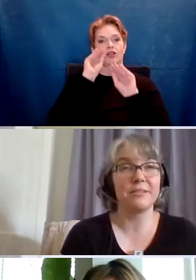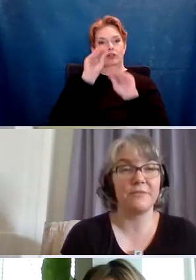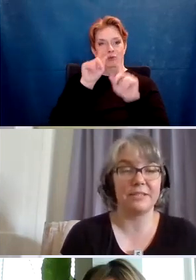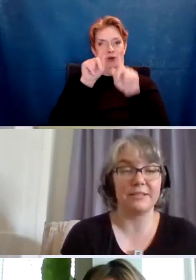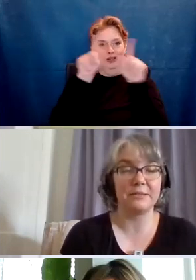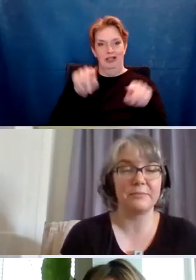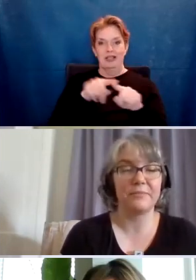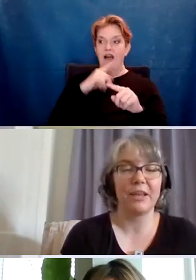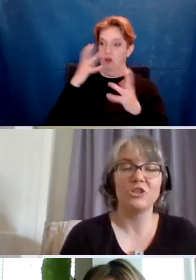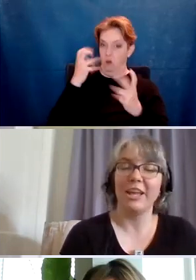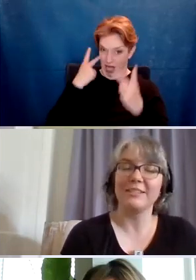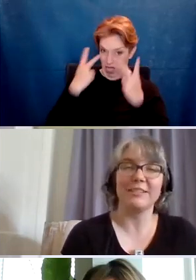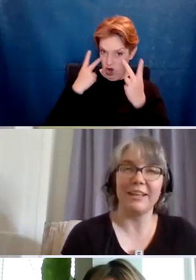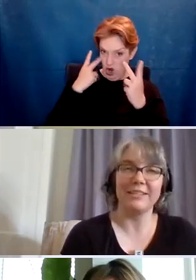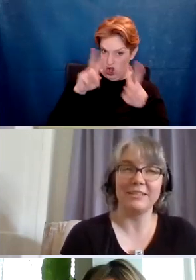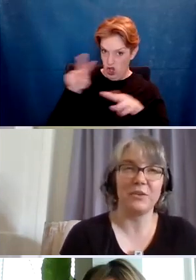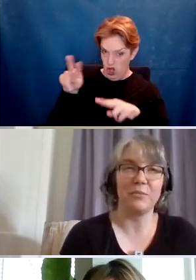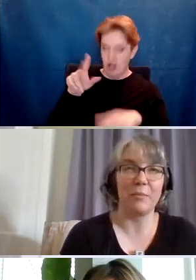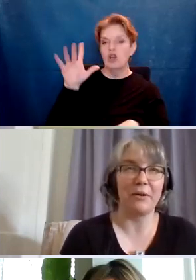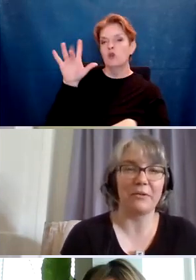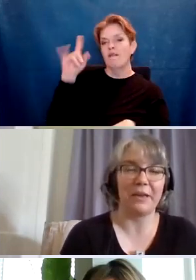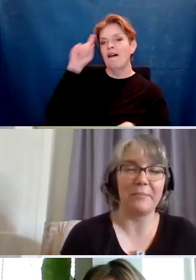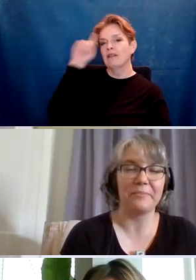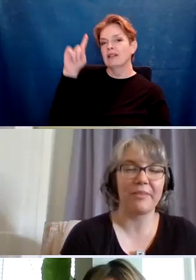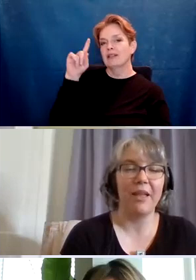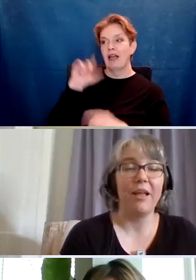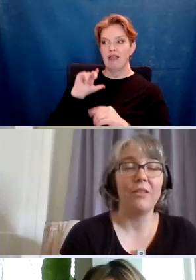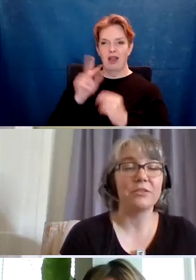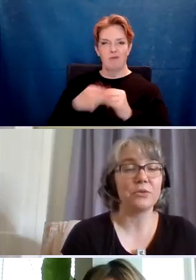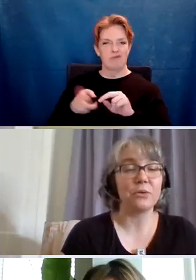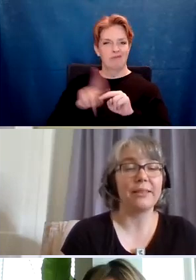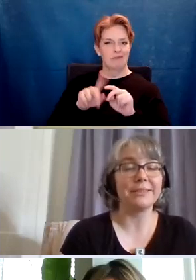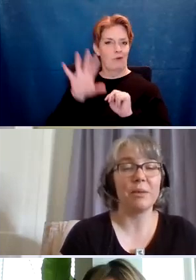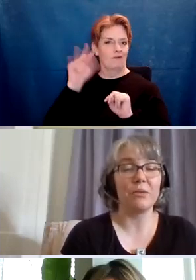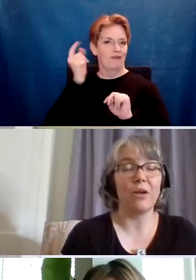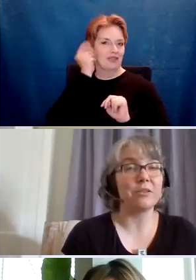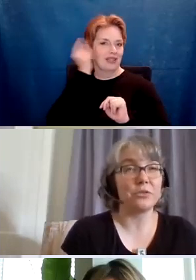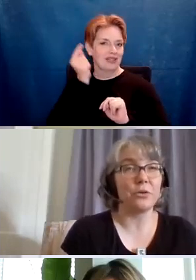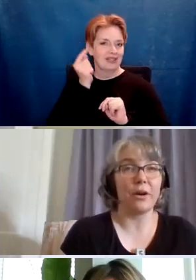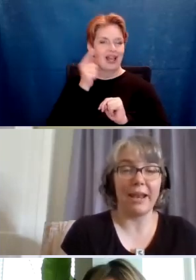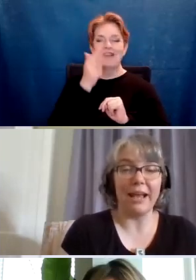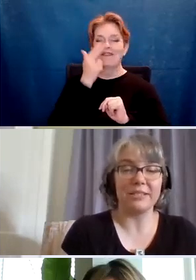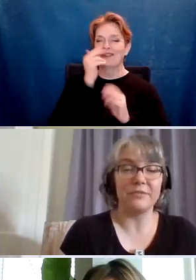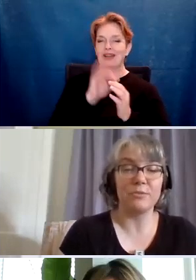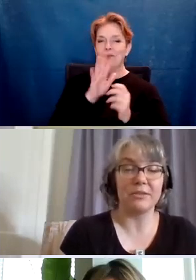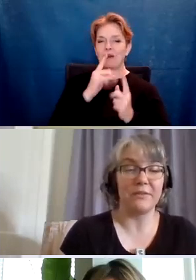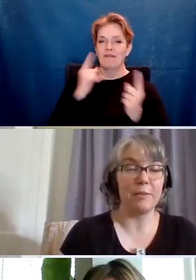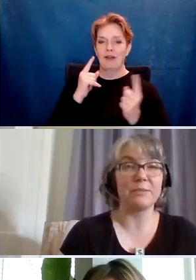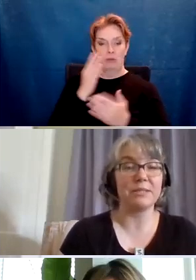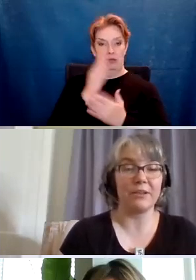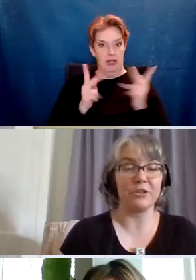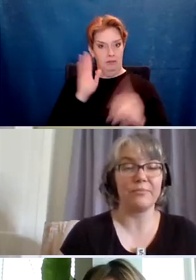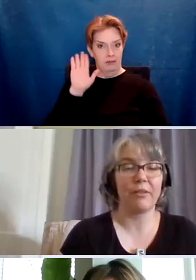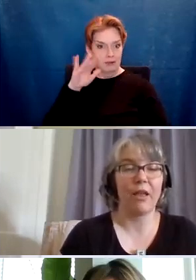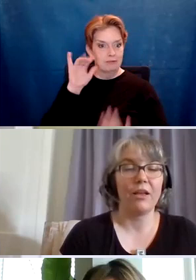price to 50 cents. She had a sly sense of humor about her fame. There's a story that some people knocked on her door and asked if she was the famous